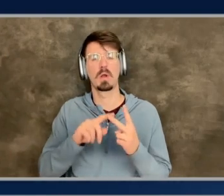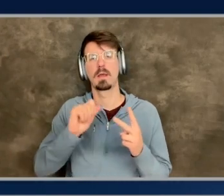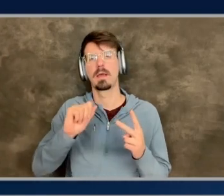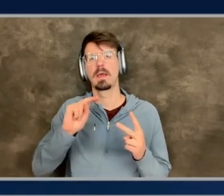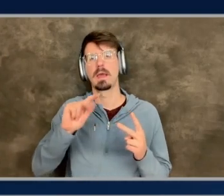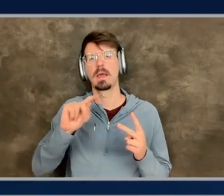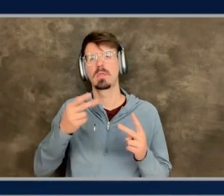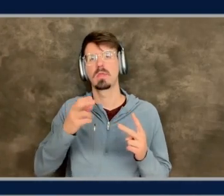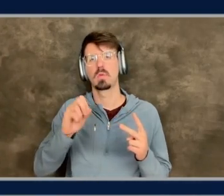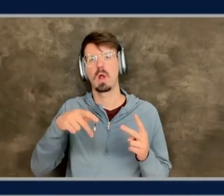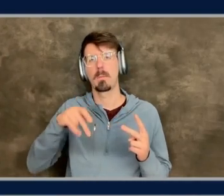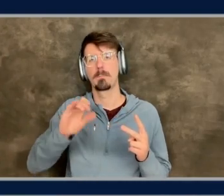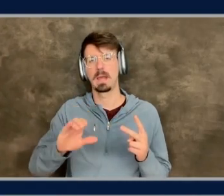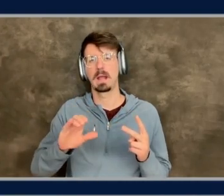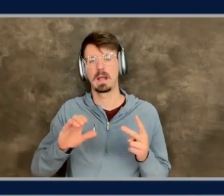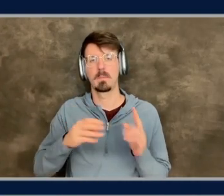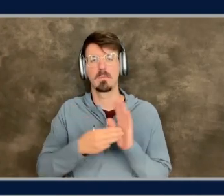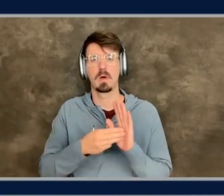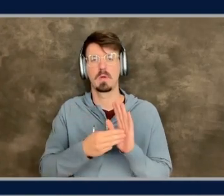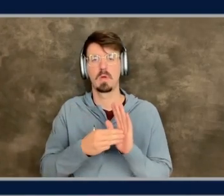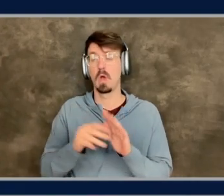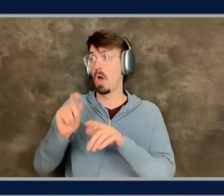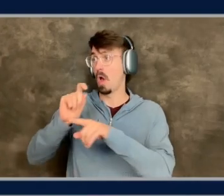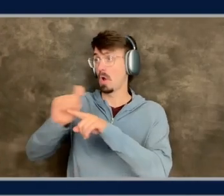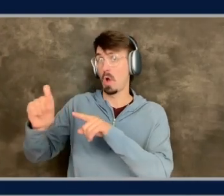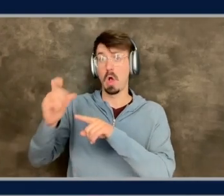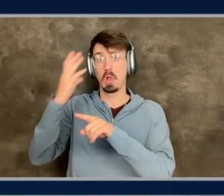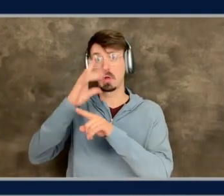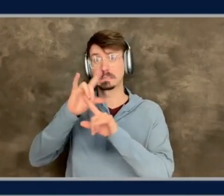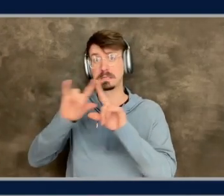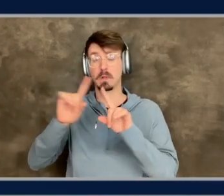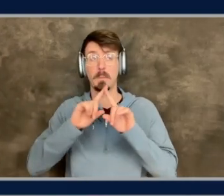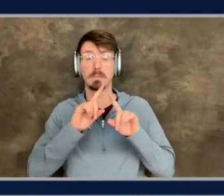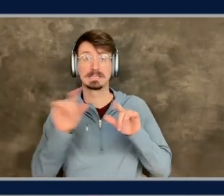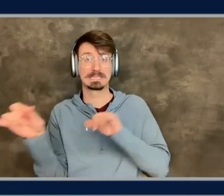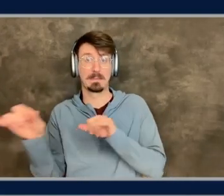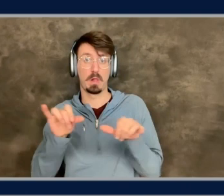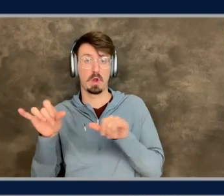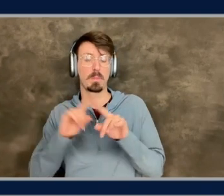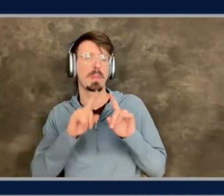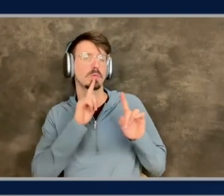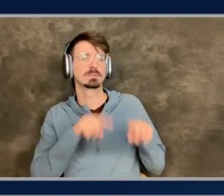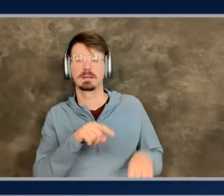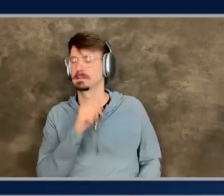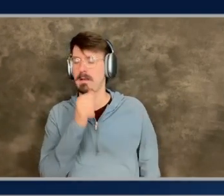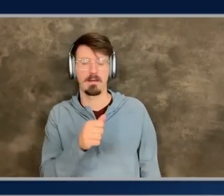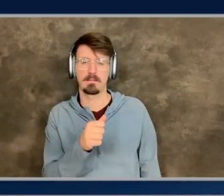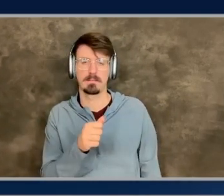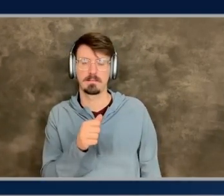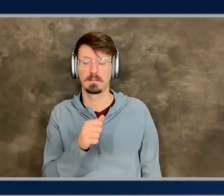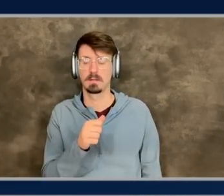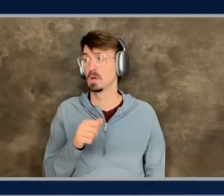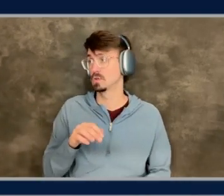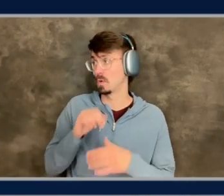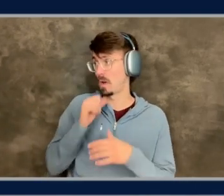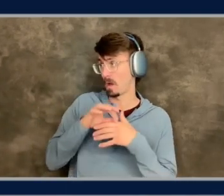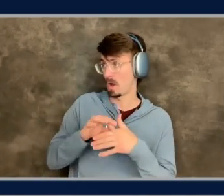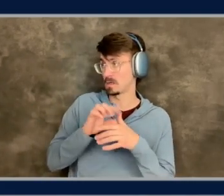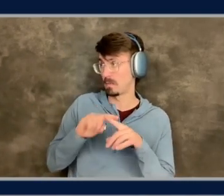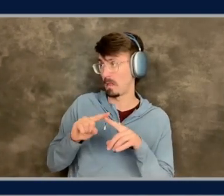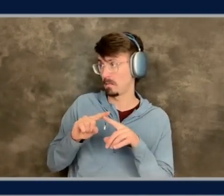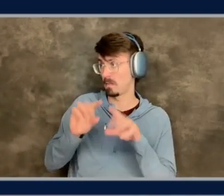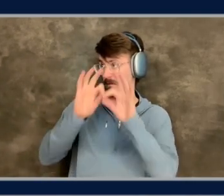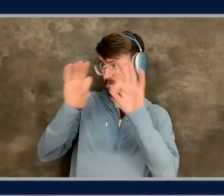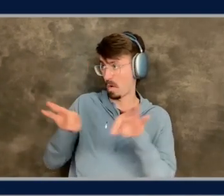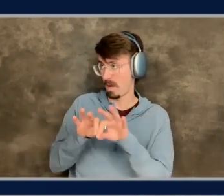the call may look similar, but the response is definitely not. What do you mean? Like not the content of the response, but the format. The right? format, yes, exactly. Because you